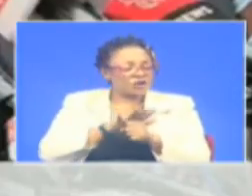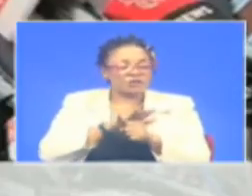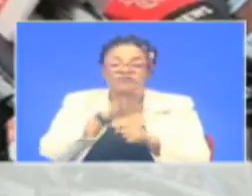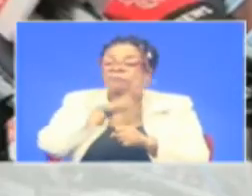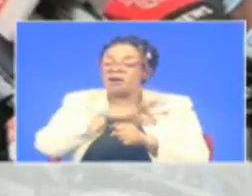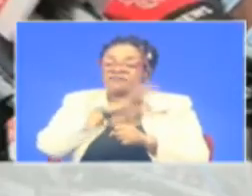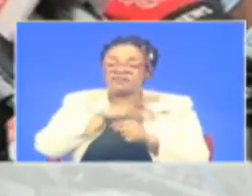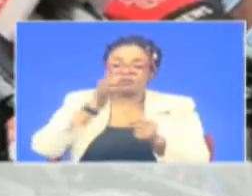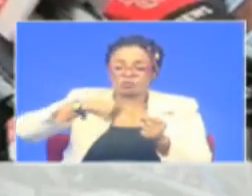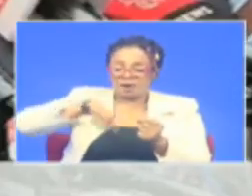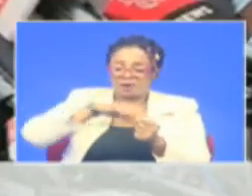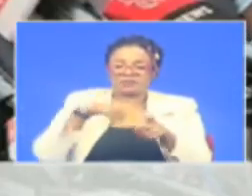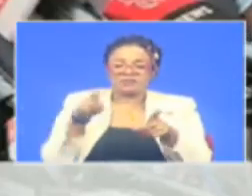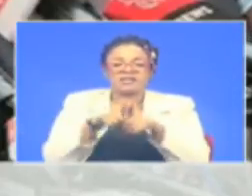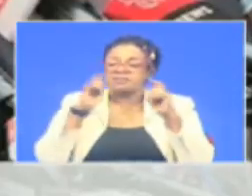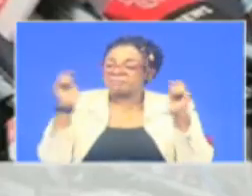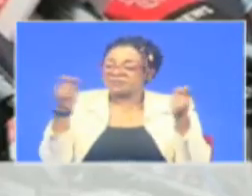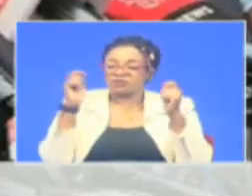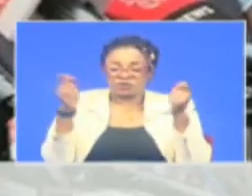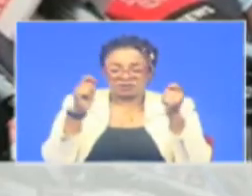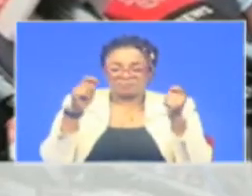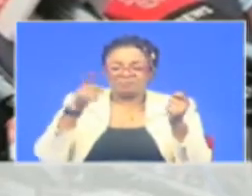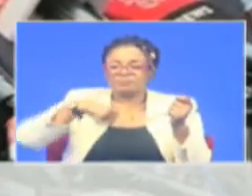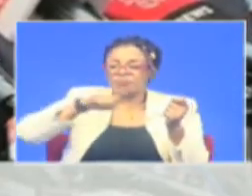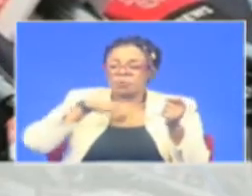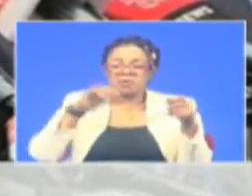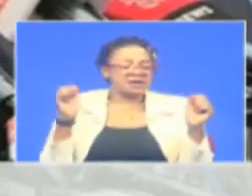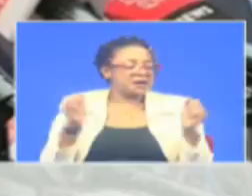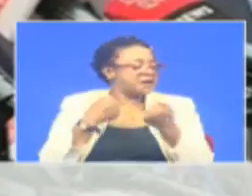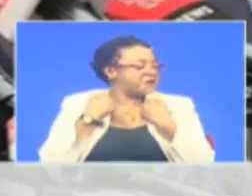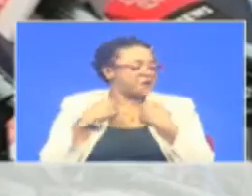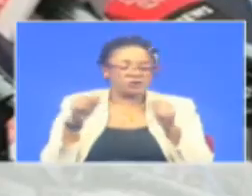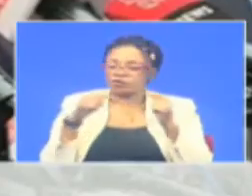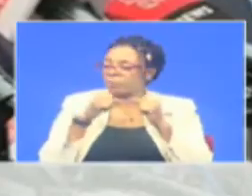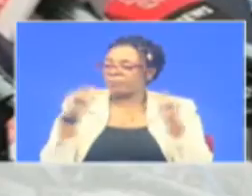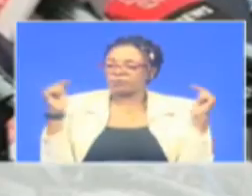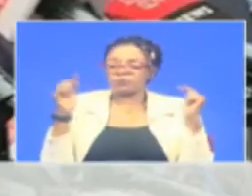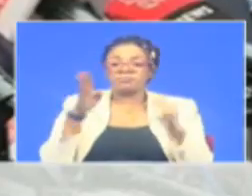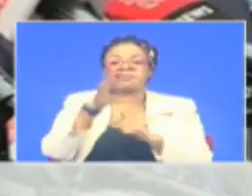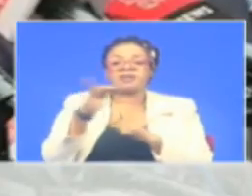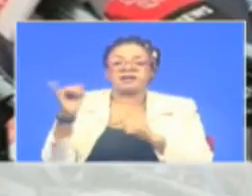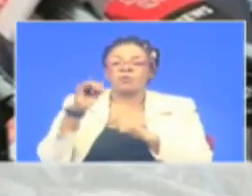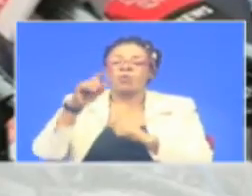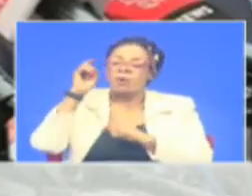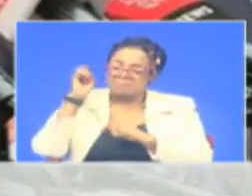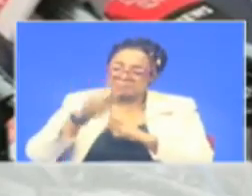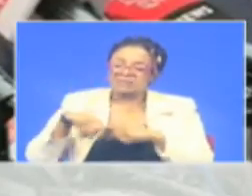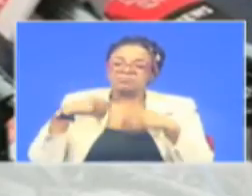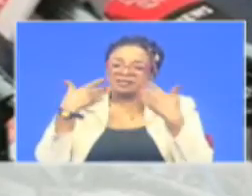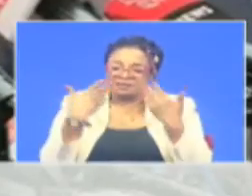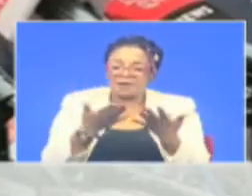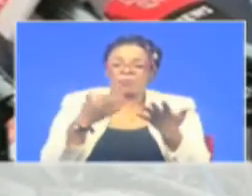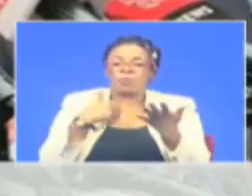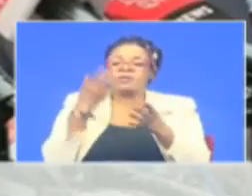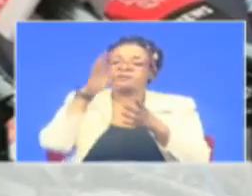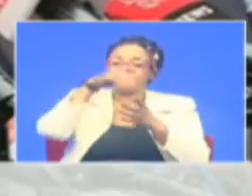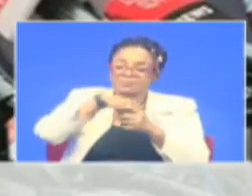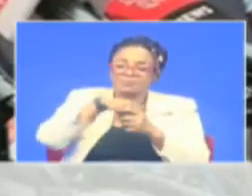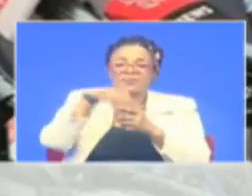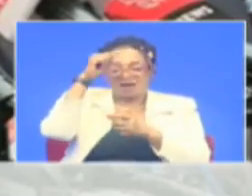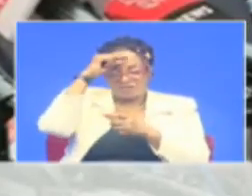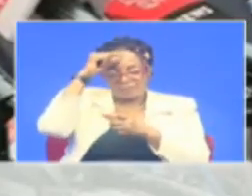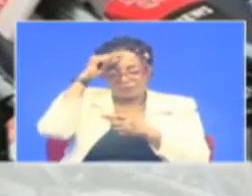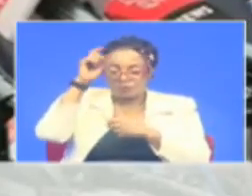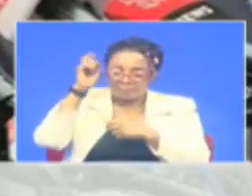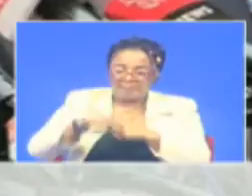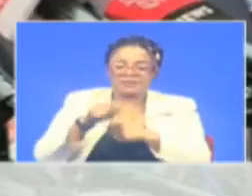We cannot, as pastoralists, oppose BBI. We must be on board. We are in government. We must sit on the